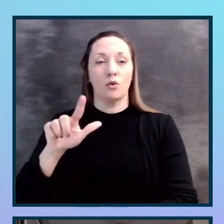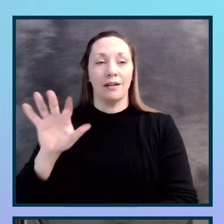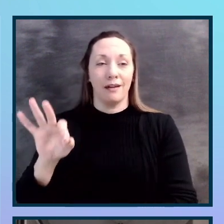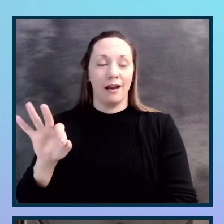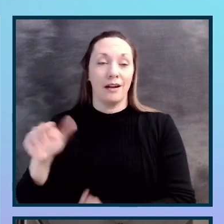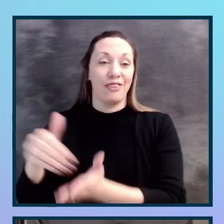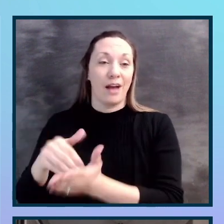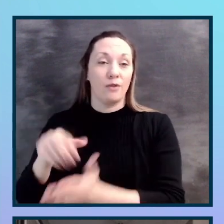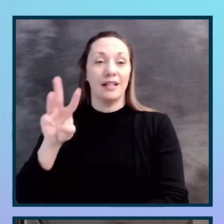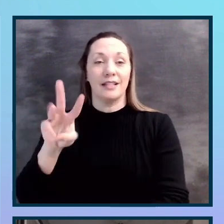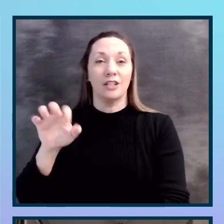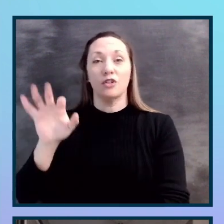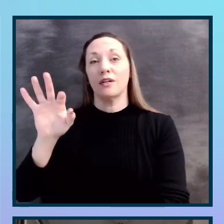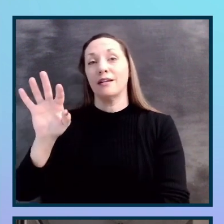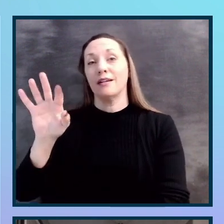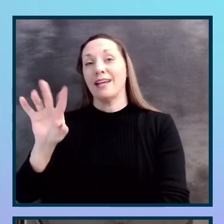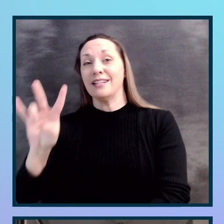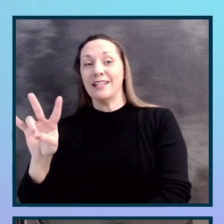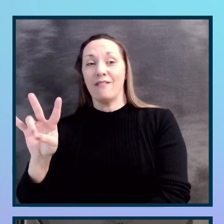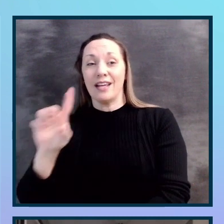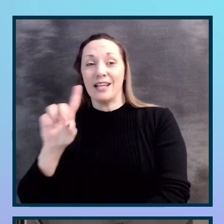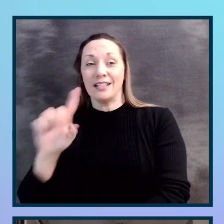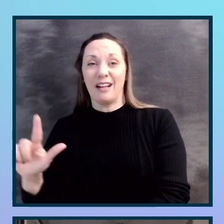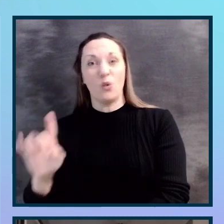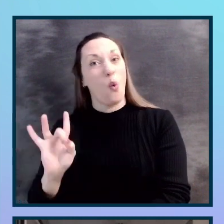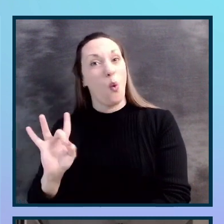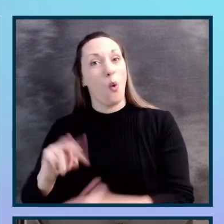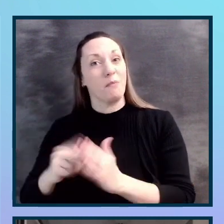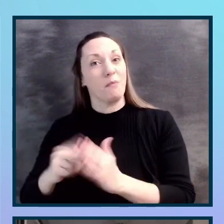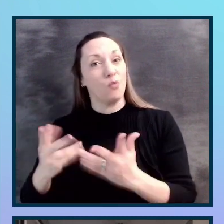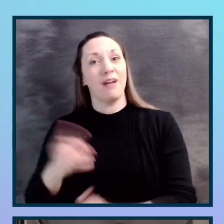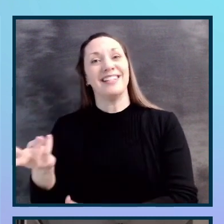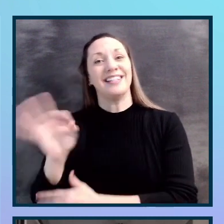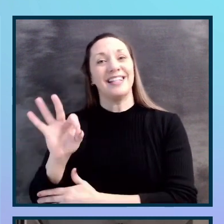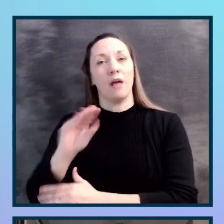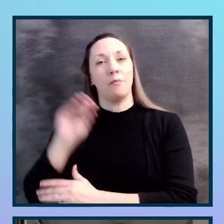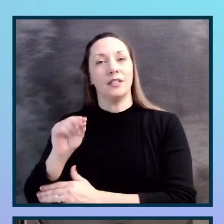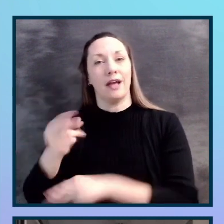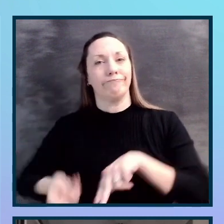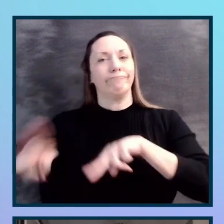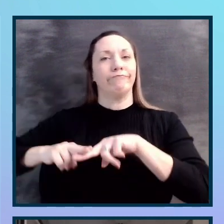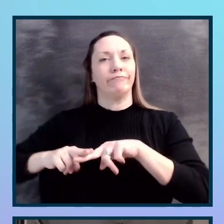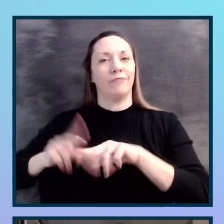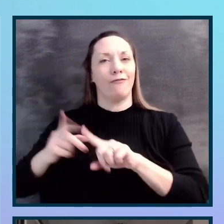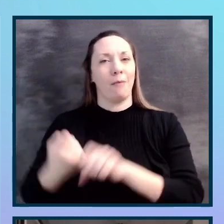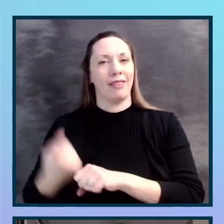8,429,697 weekly downloads. That is a 69% increase from last year. We also now